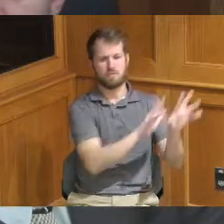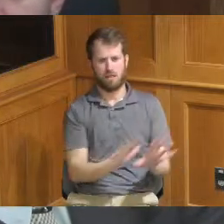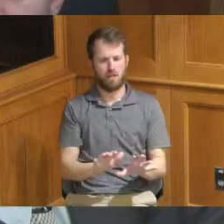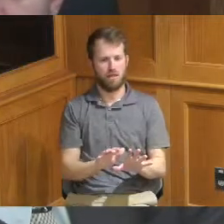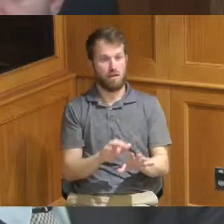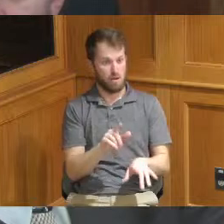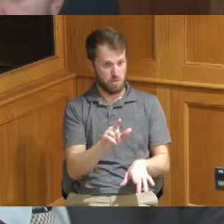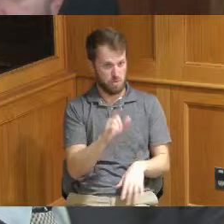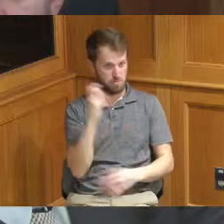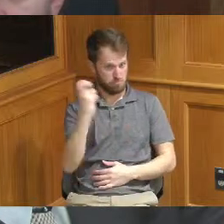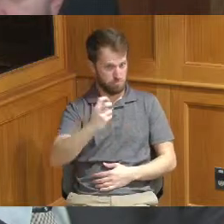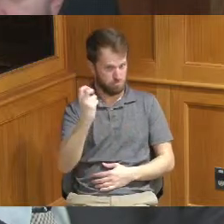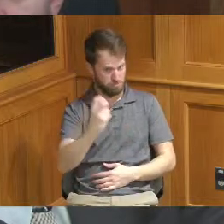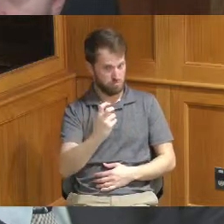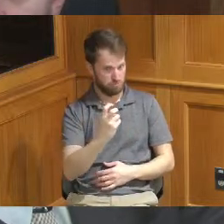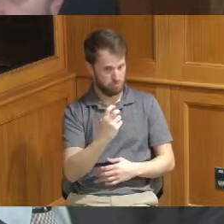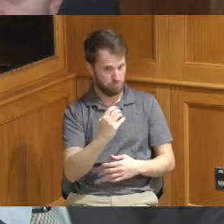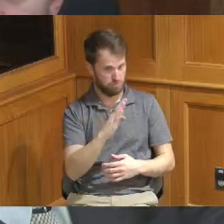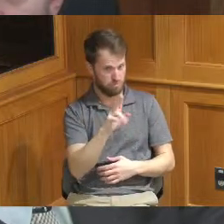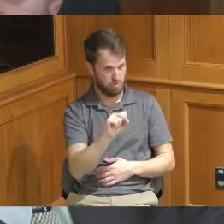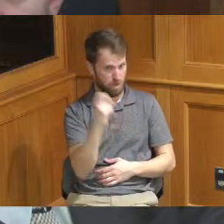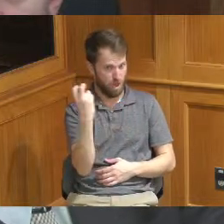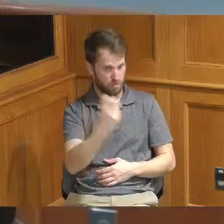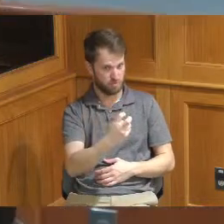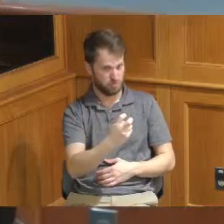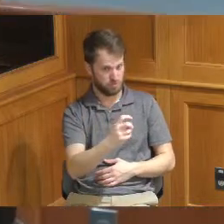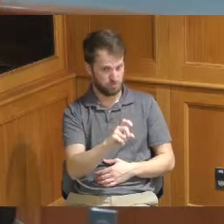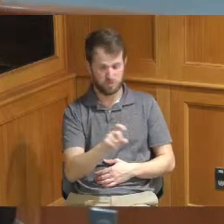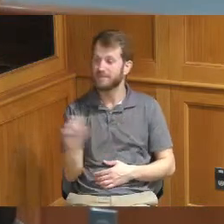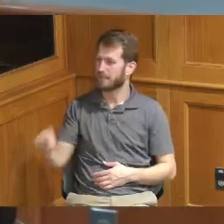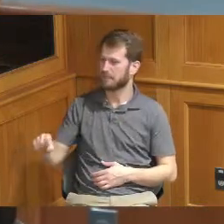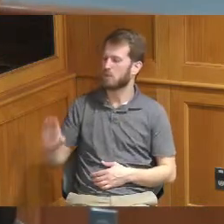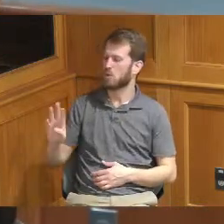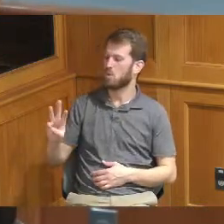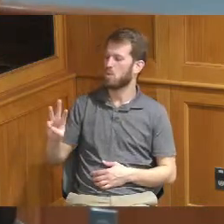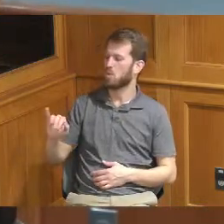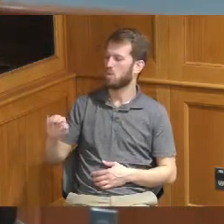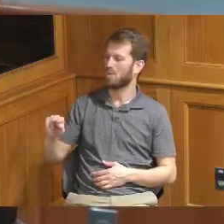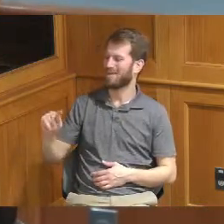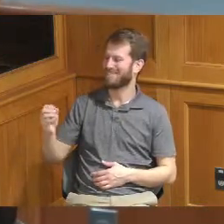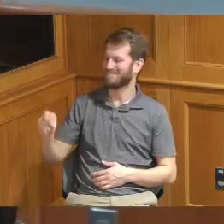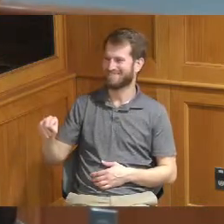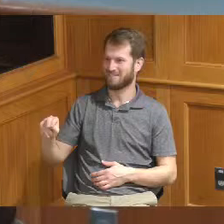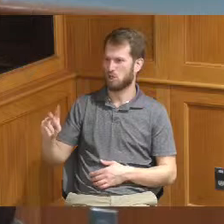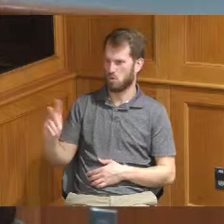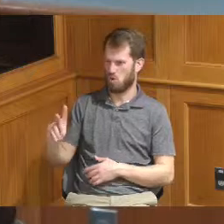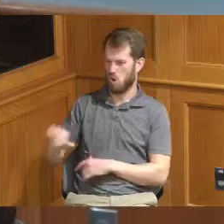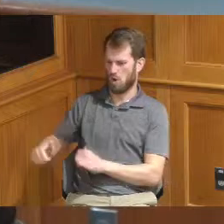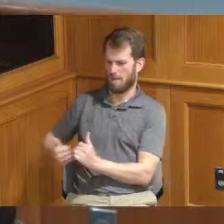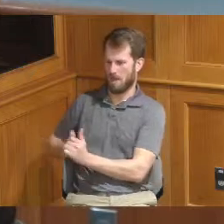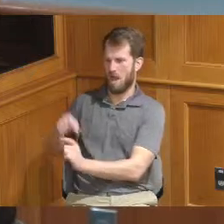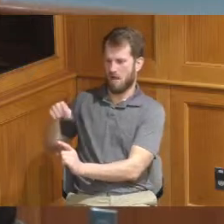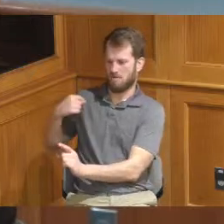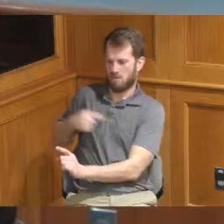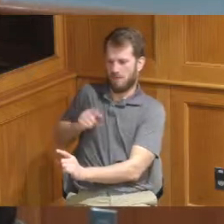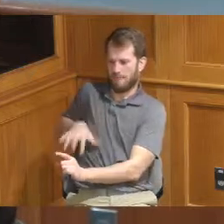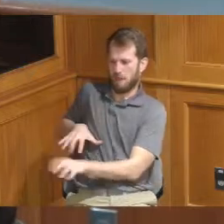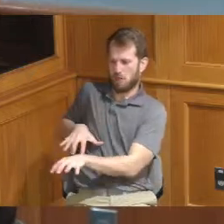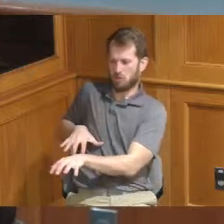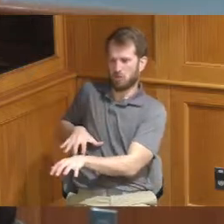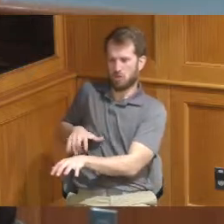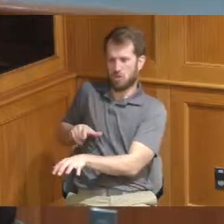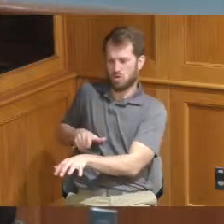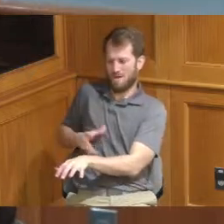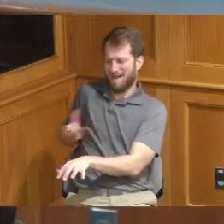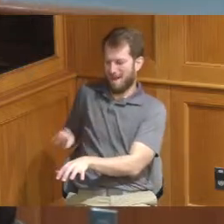a bus line? We are. Yeah, right on Winton. We're right behind the Kroger on Winton. So literally you can walk out our doors,